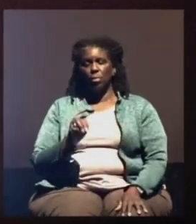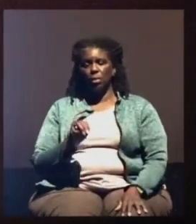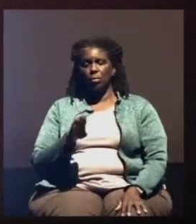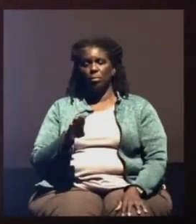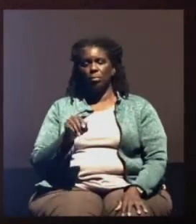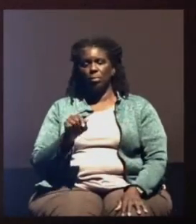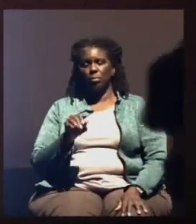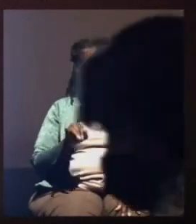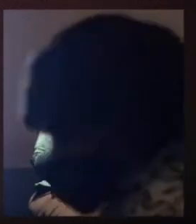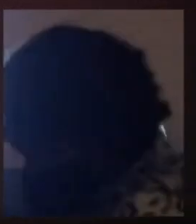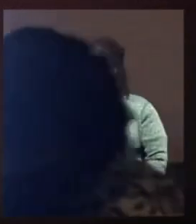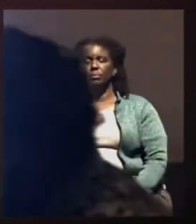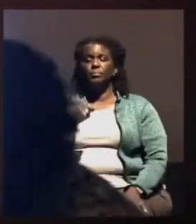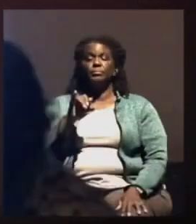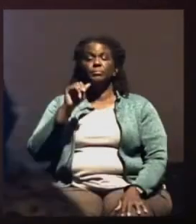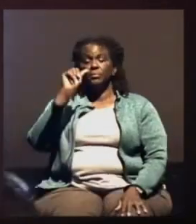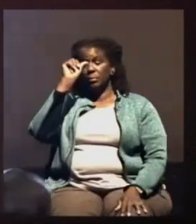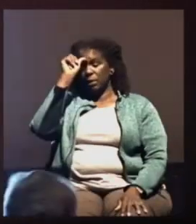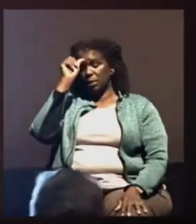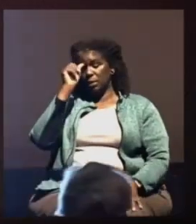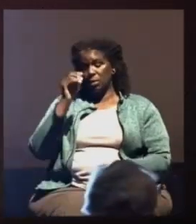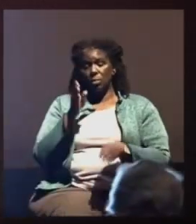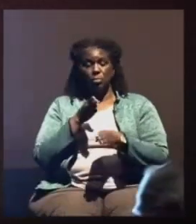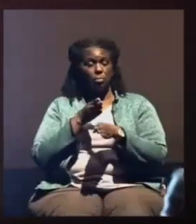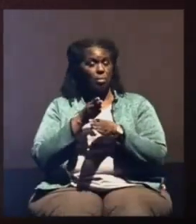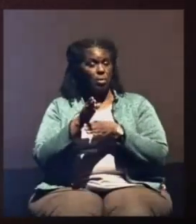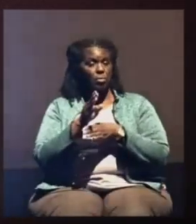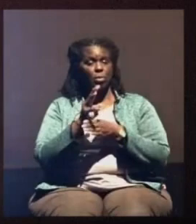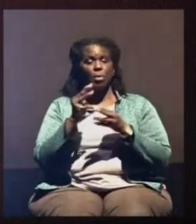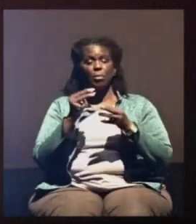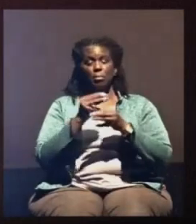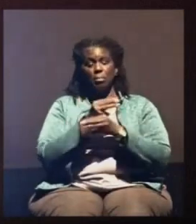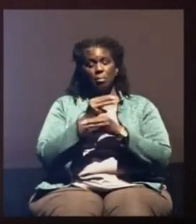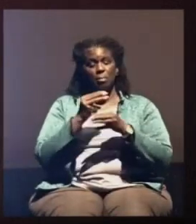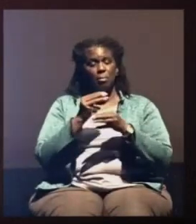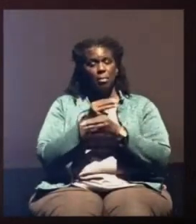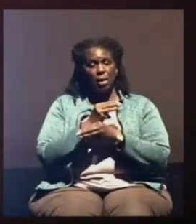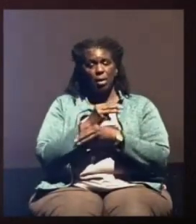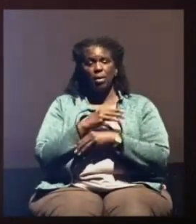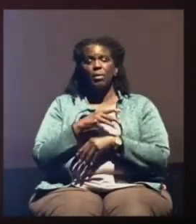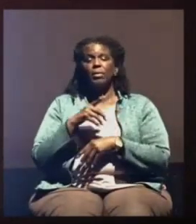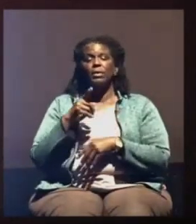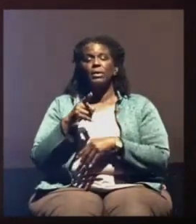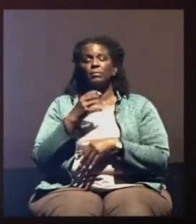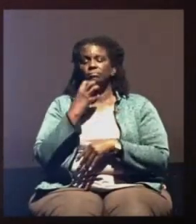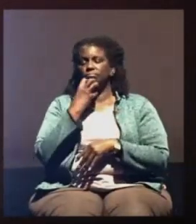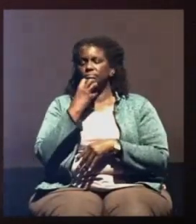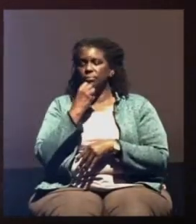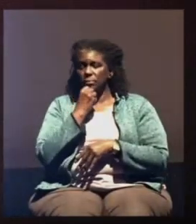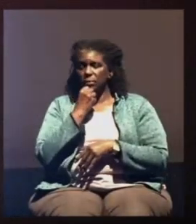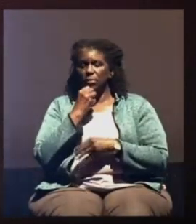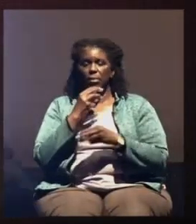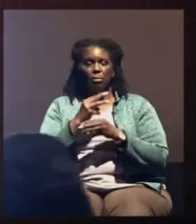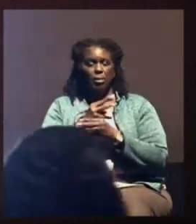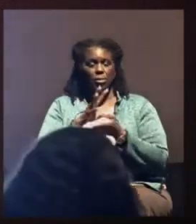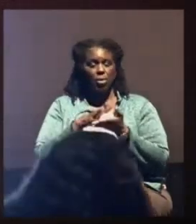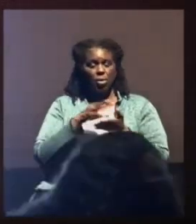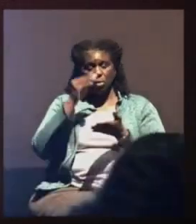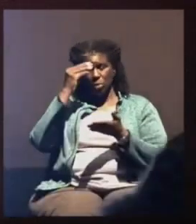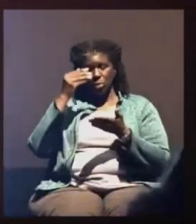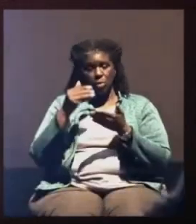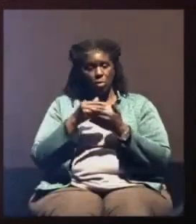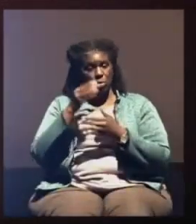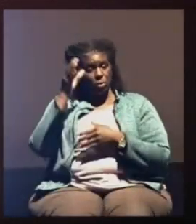computer science at the College of Arts and Sciences. He's passionate about mathematics and learning new concepts in it. By sharing his